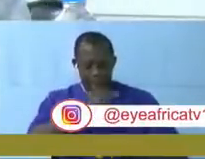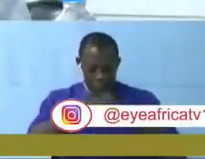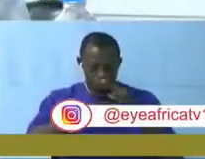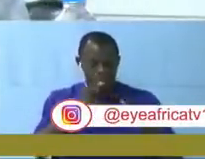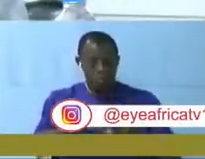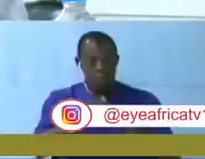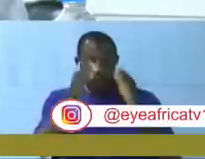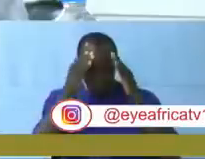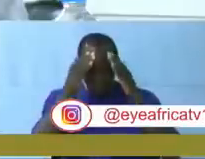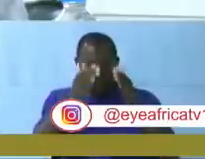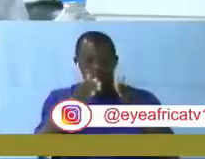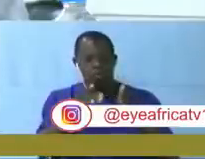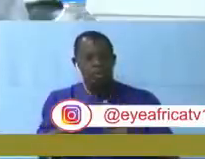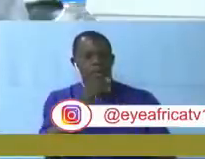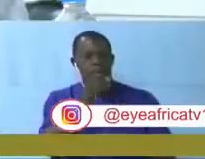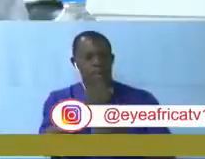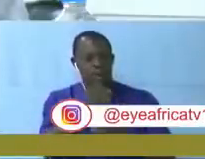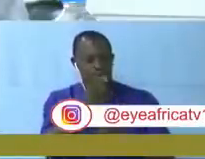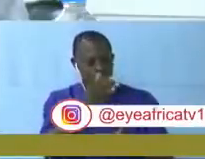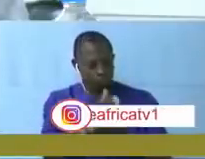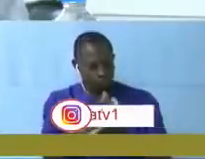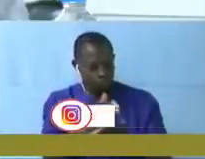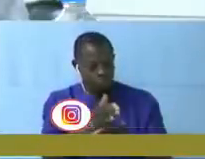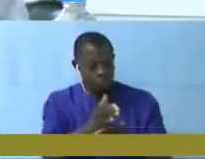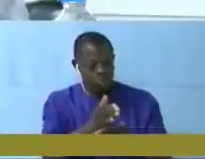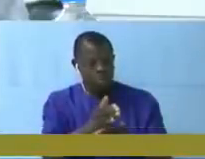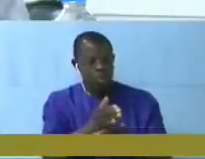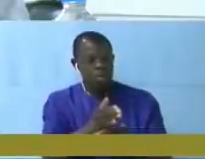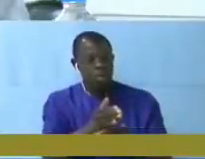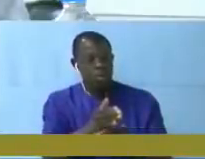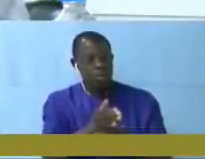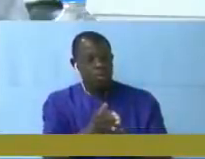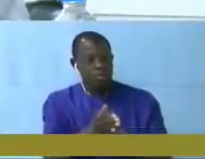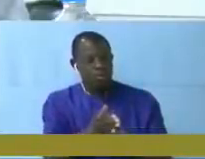make sure I follow